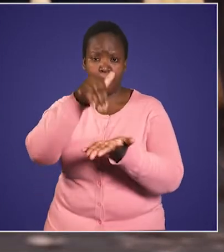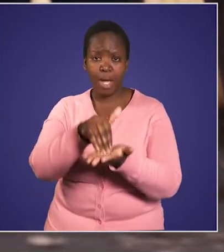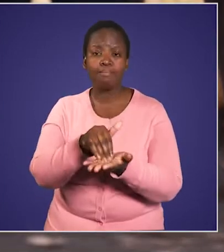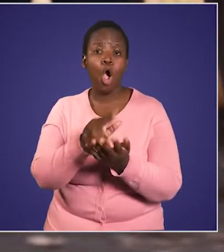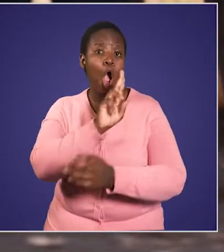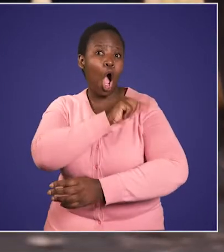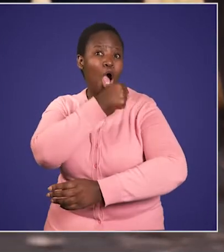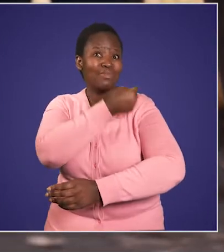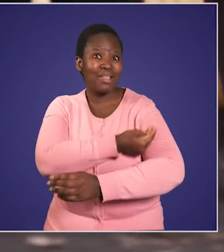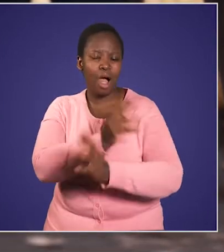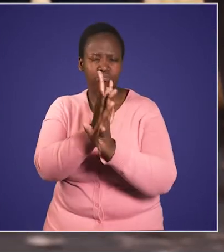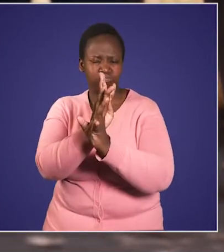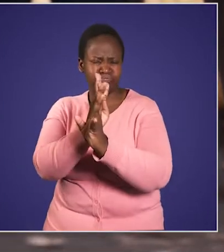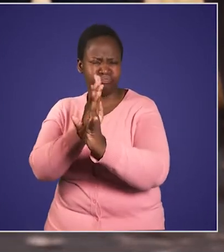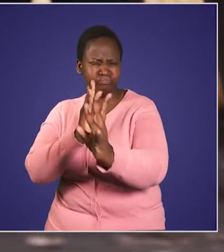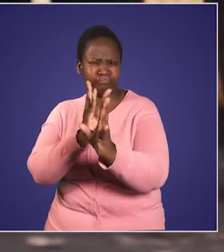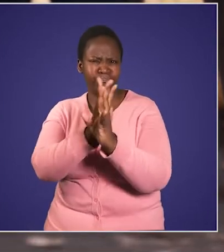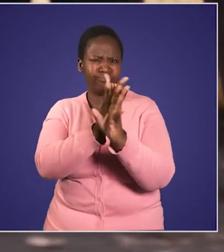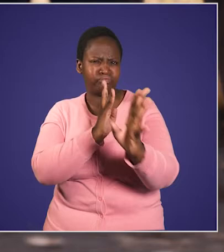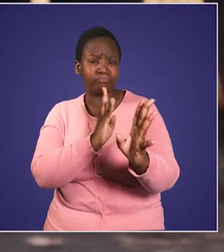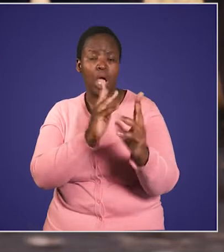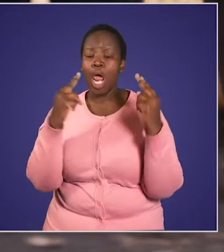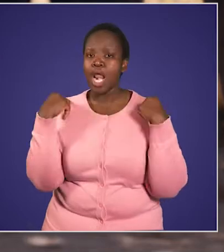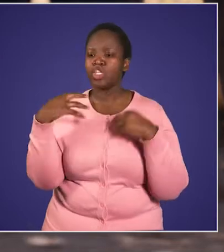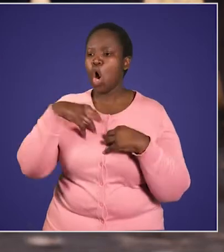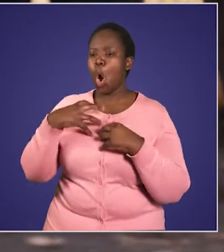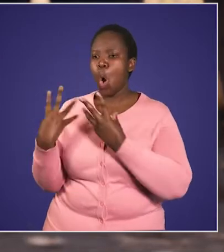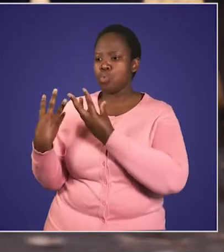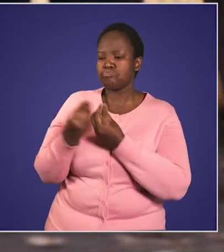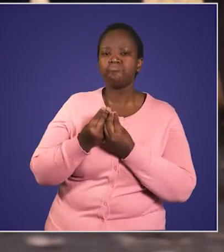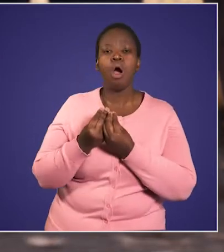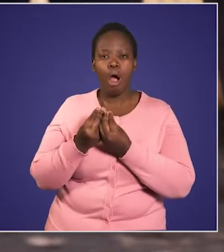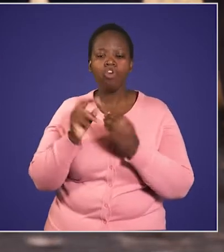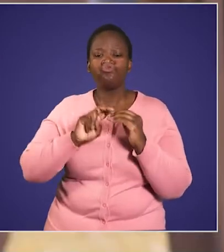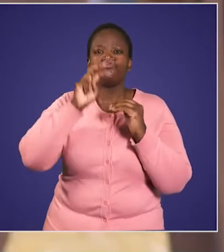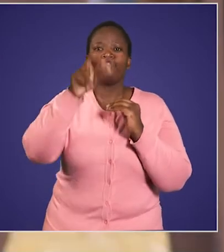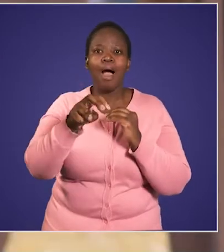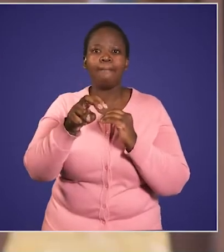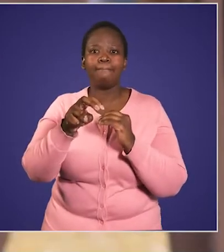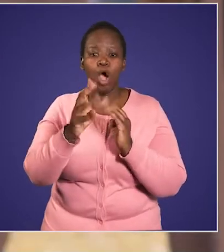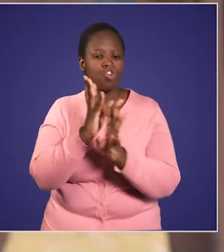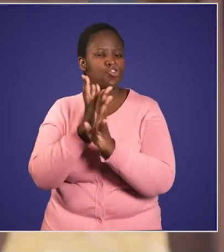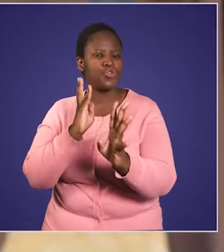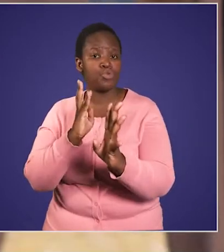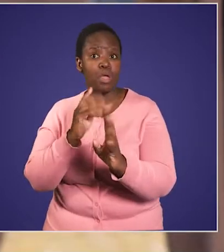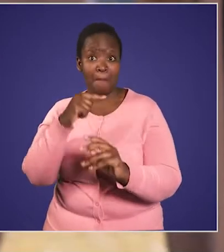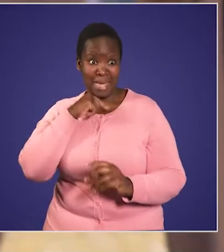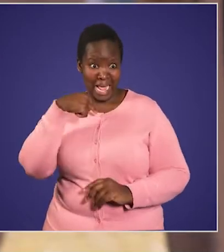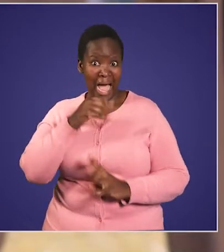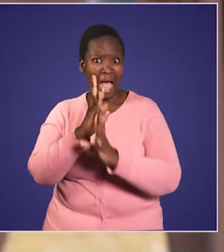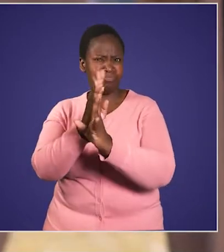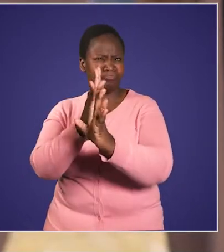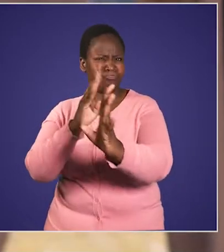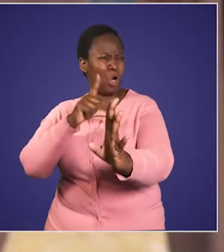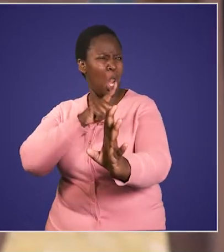find the queue very long, and some nurses would arrive with their people and jump ahead, pushing ahead of the time you've spent